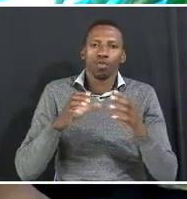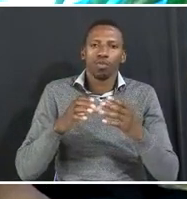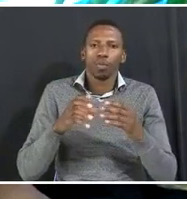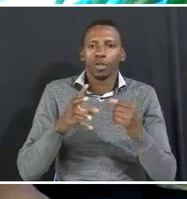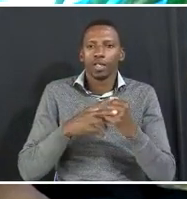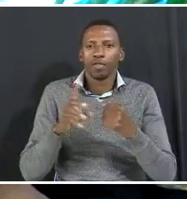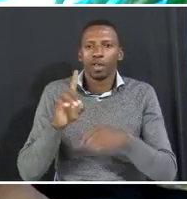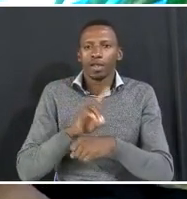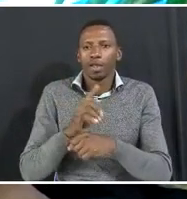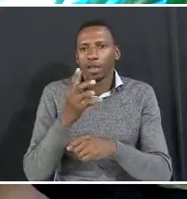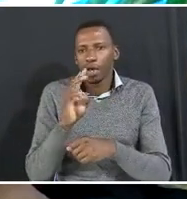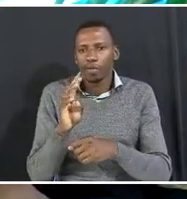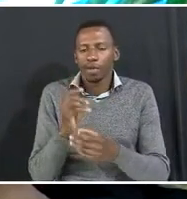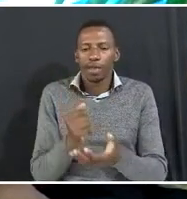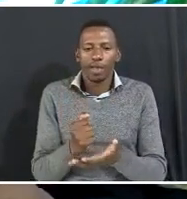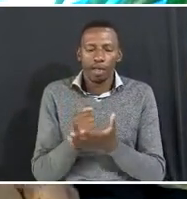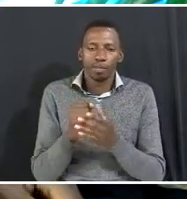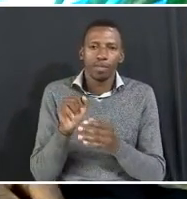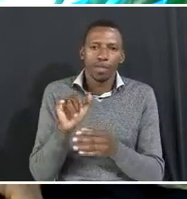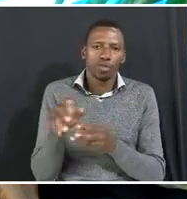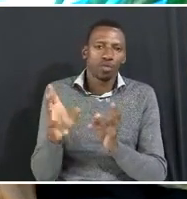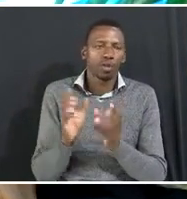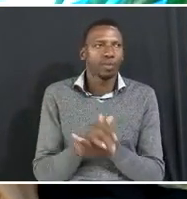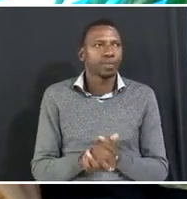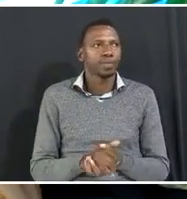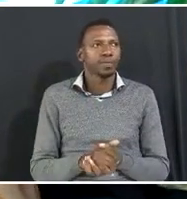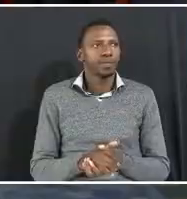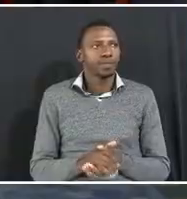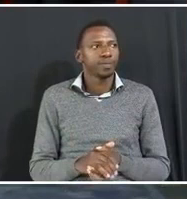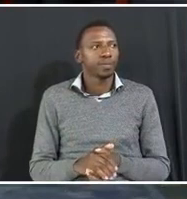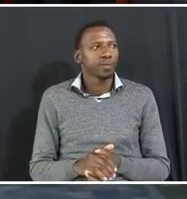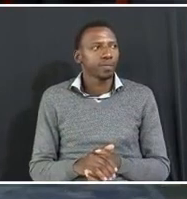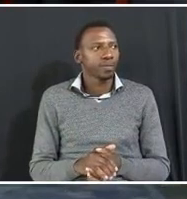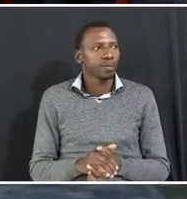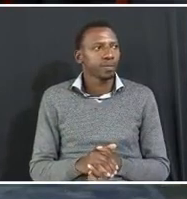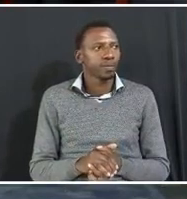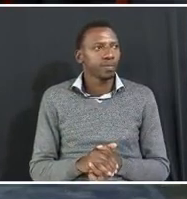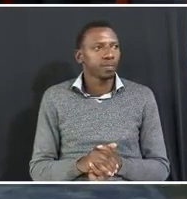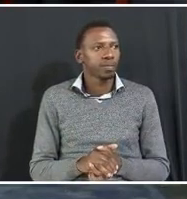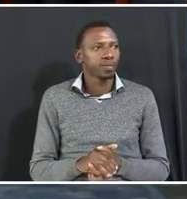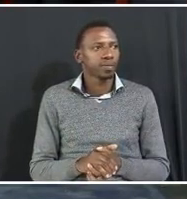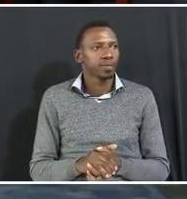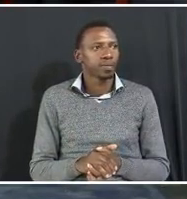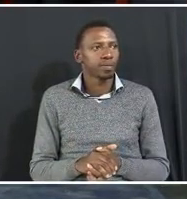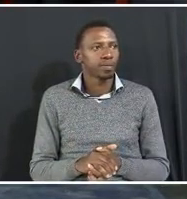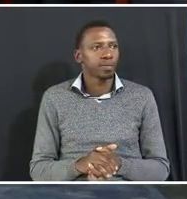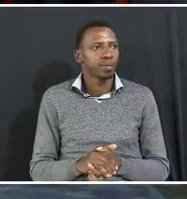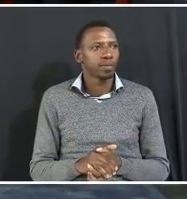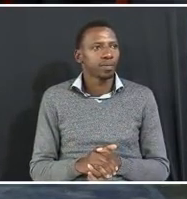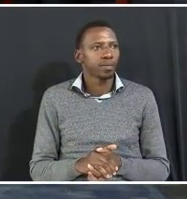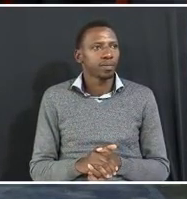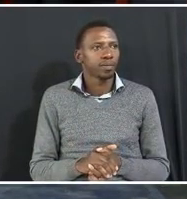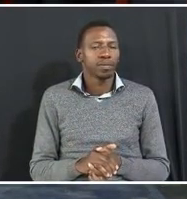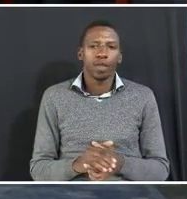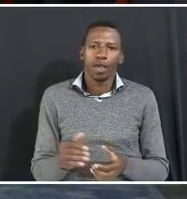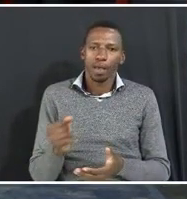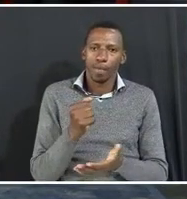They are assisted in that manner. Amen. Amen. The New Life